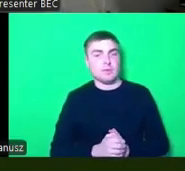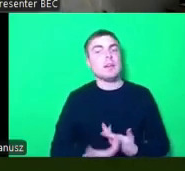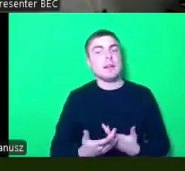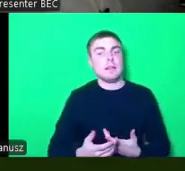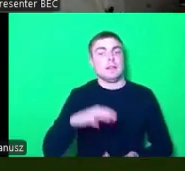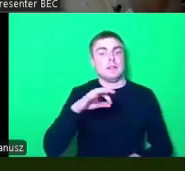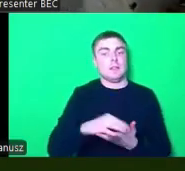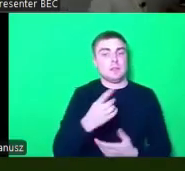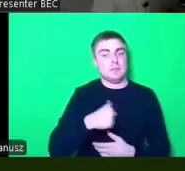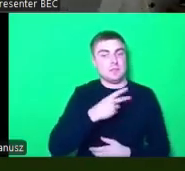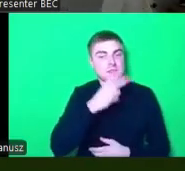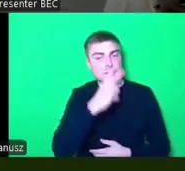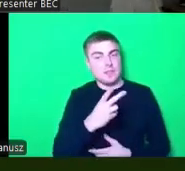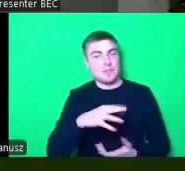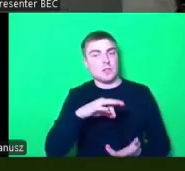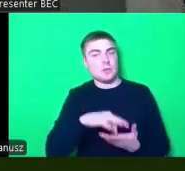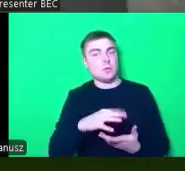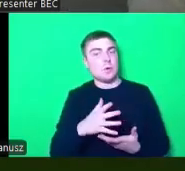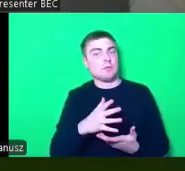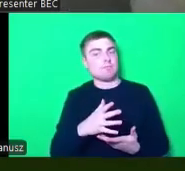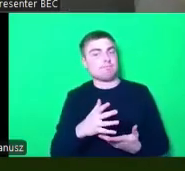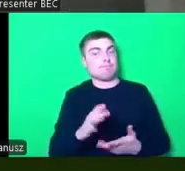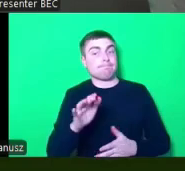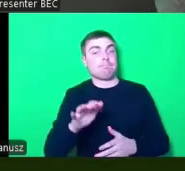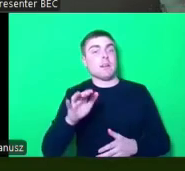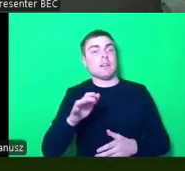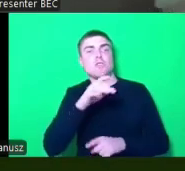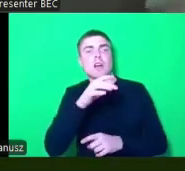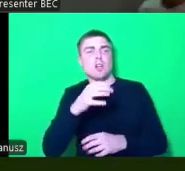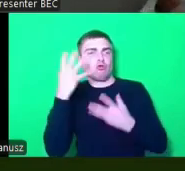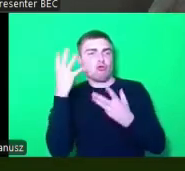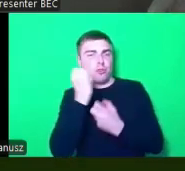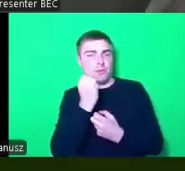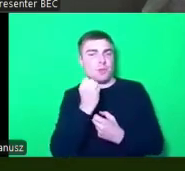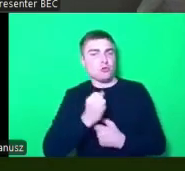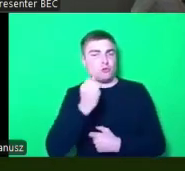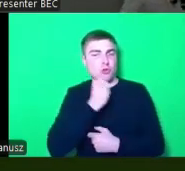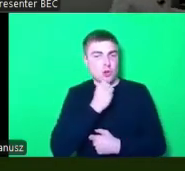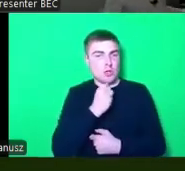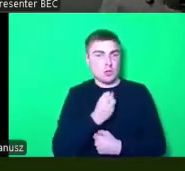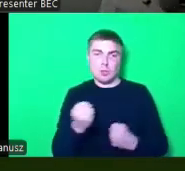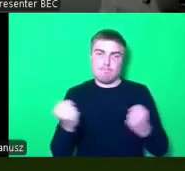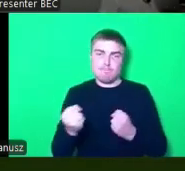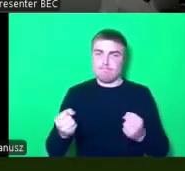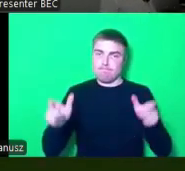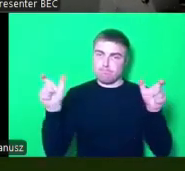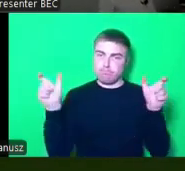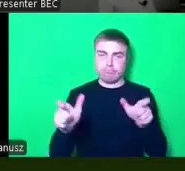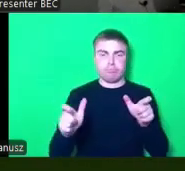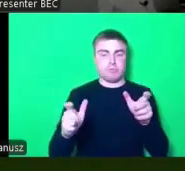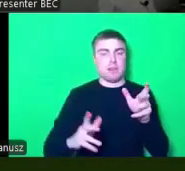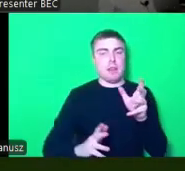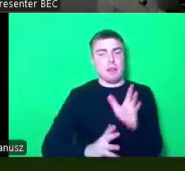have in dark green the strict reserves. Then they are embedded in a multifunctional forest where we have close to